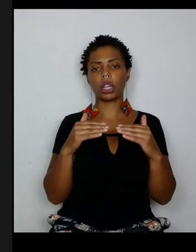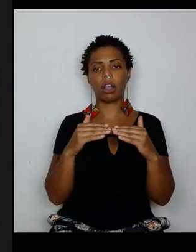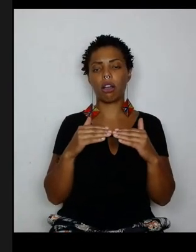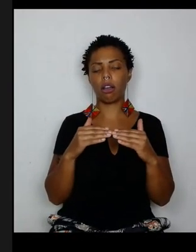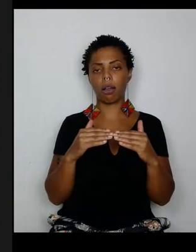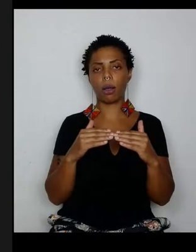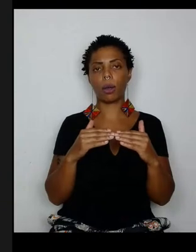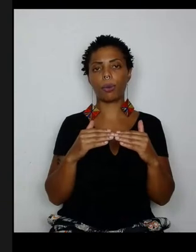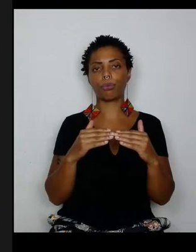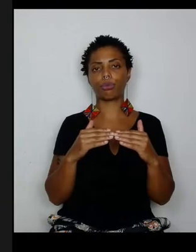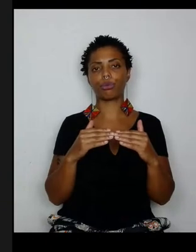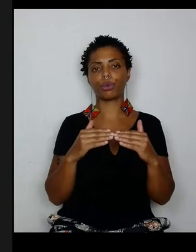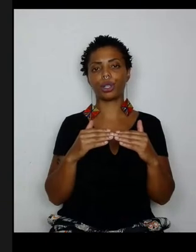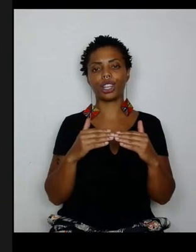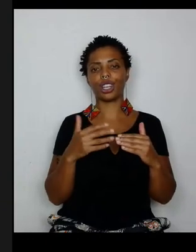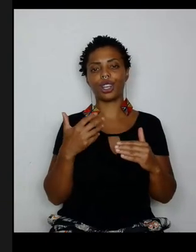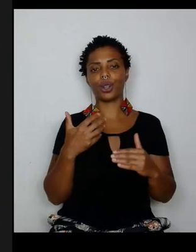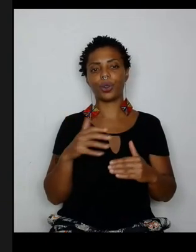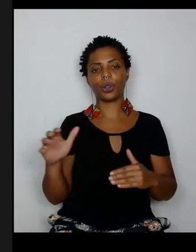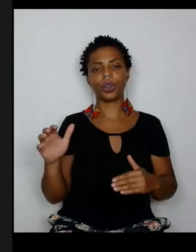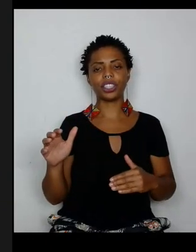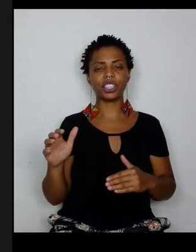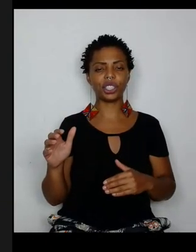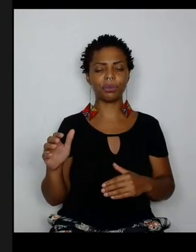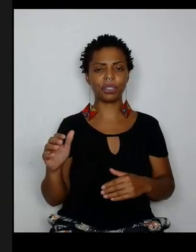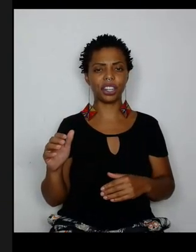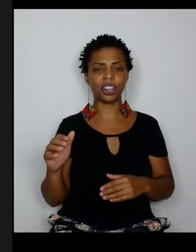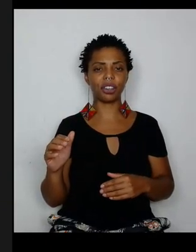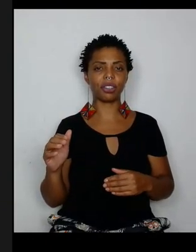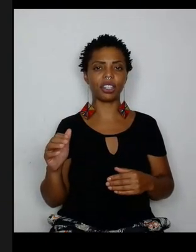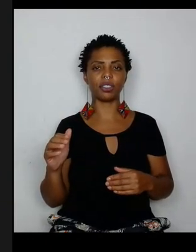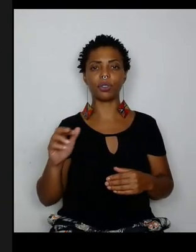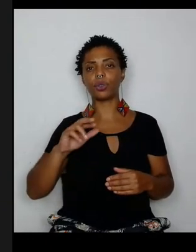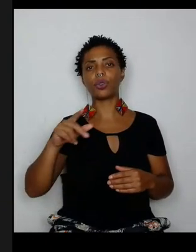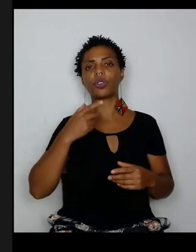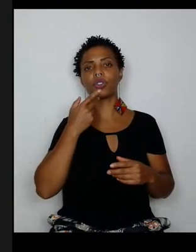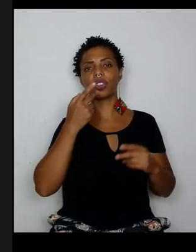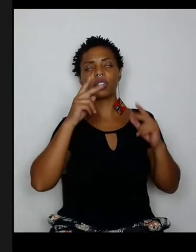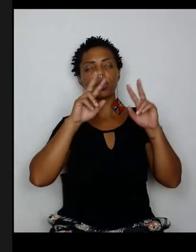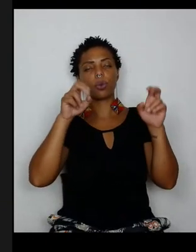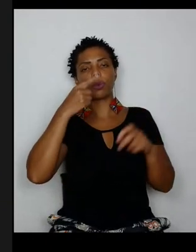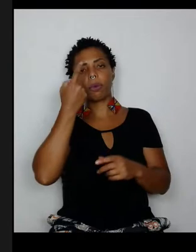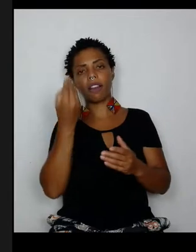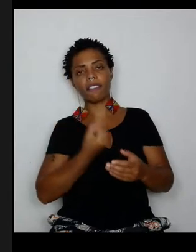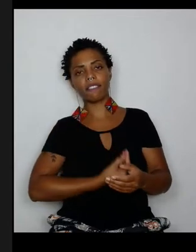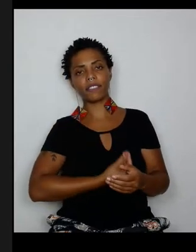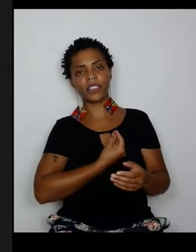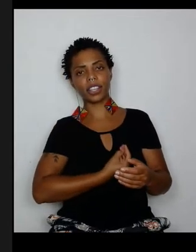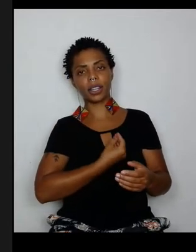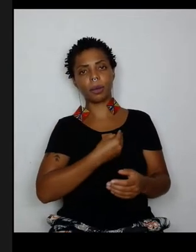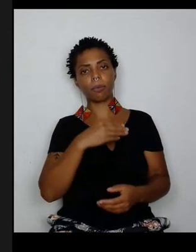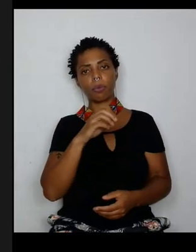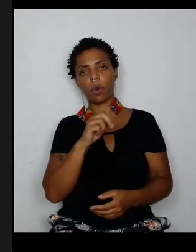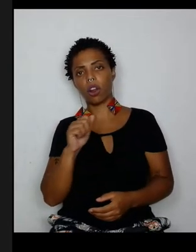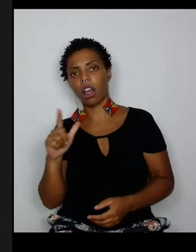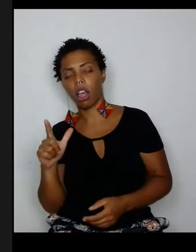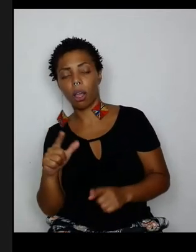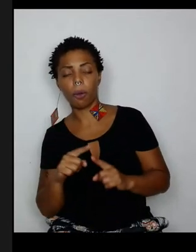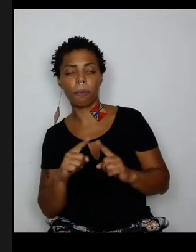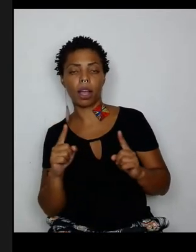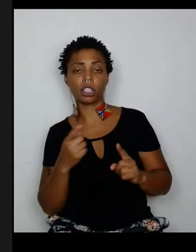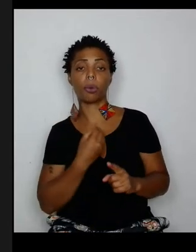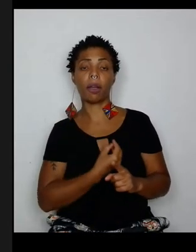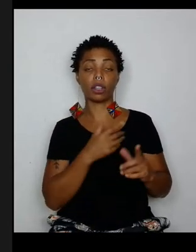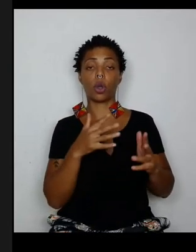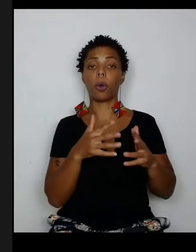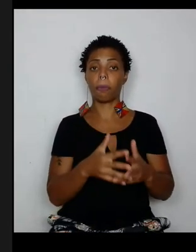lived but it was a complex and contradictory law as so many of ours are and that um